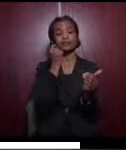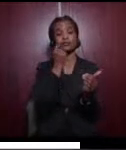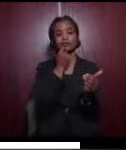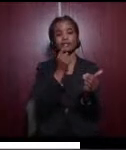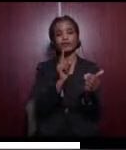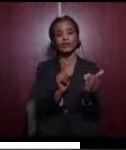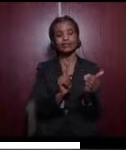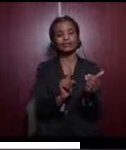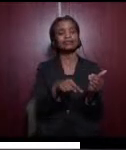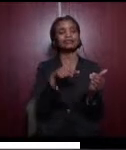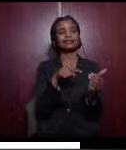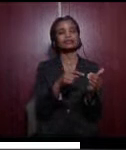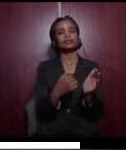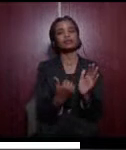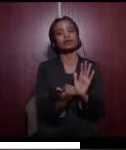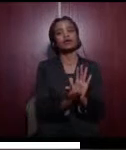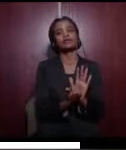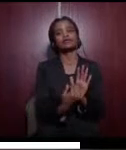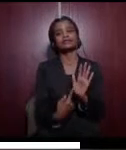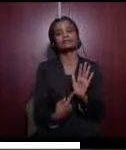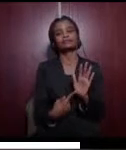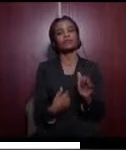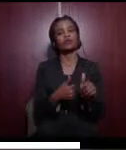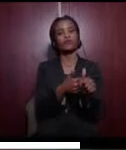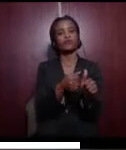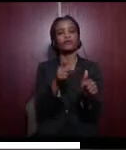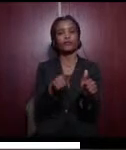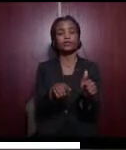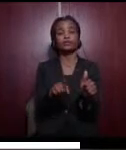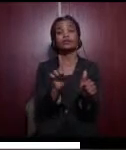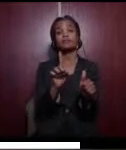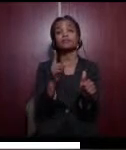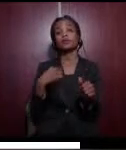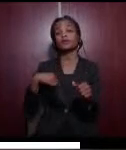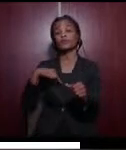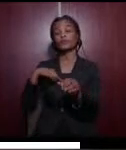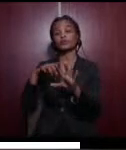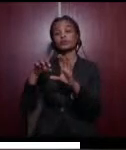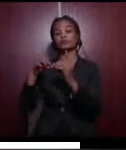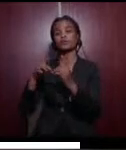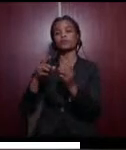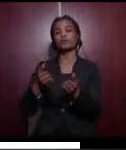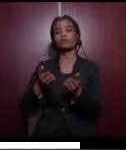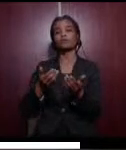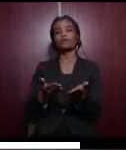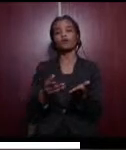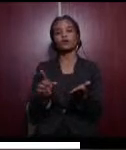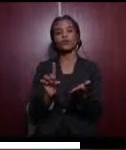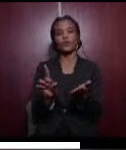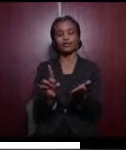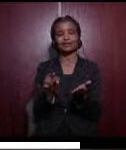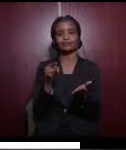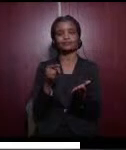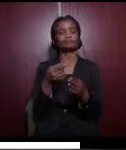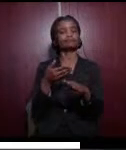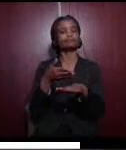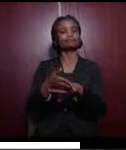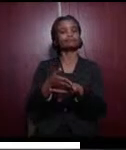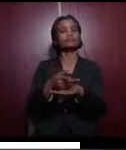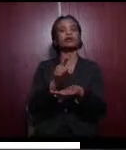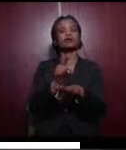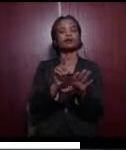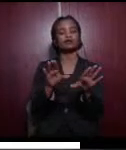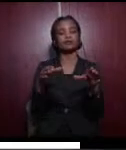Management Act. So we, as the department, we also provide the intervention, sector intervention.